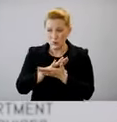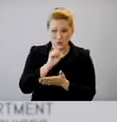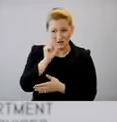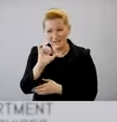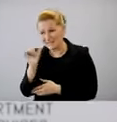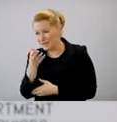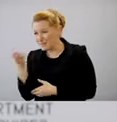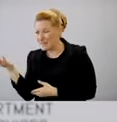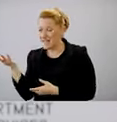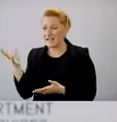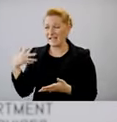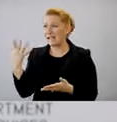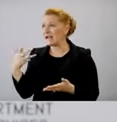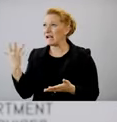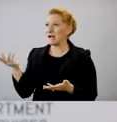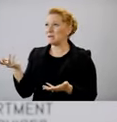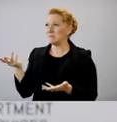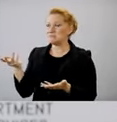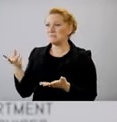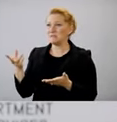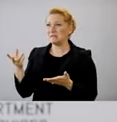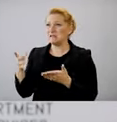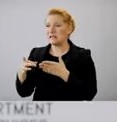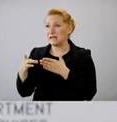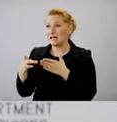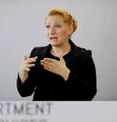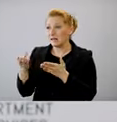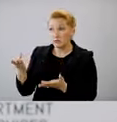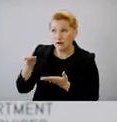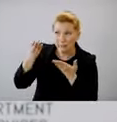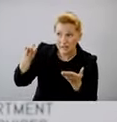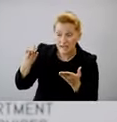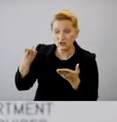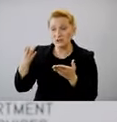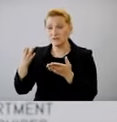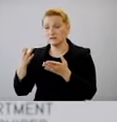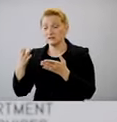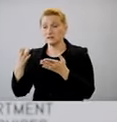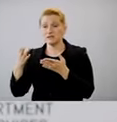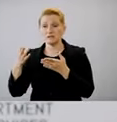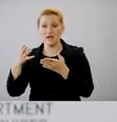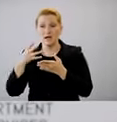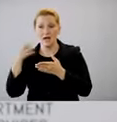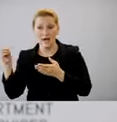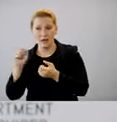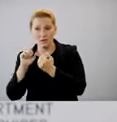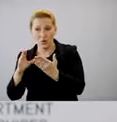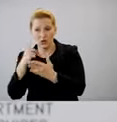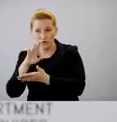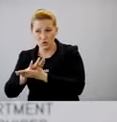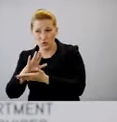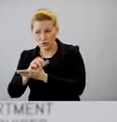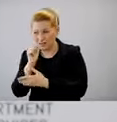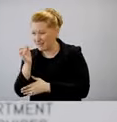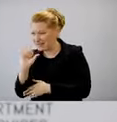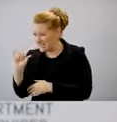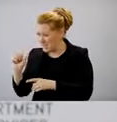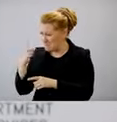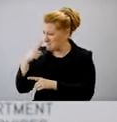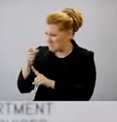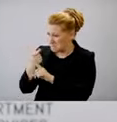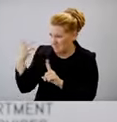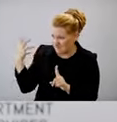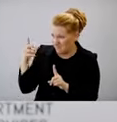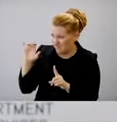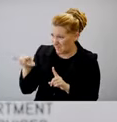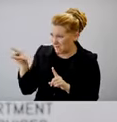and just kind of that the guidance and mitigation measures for schools are not the same. I was just hoping you could expound a little